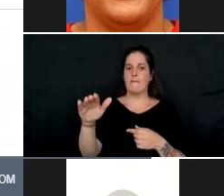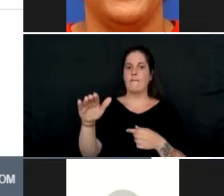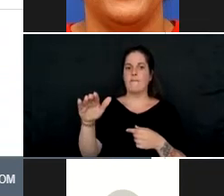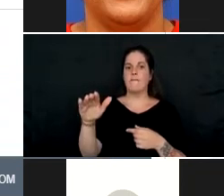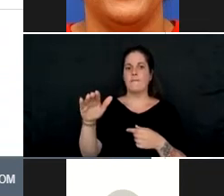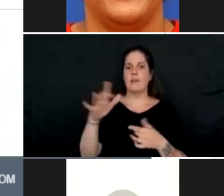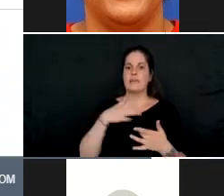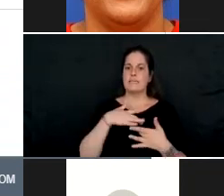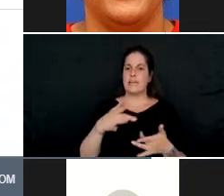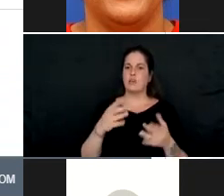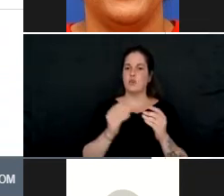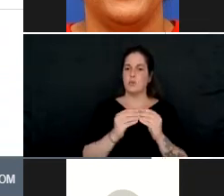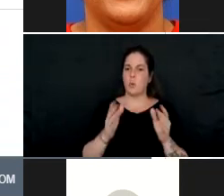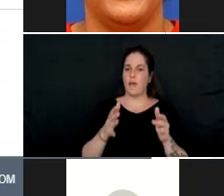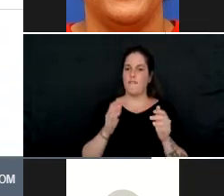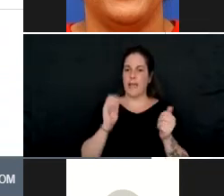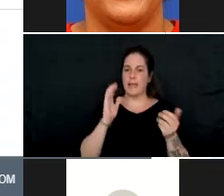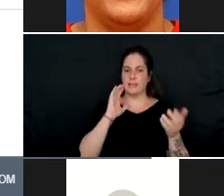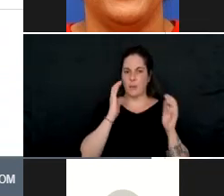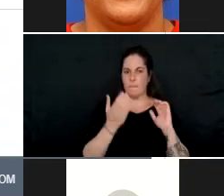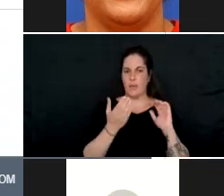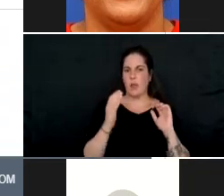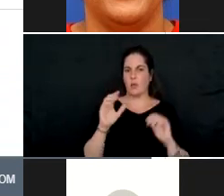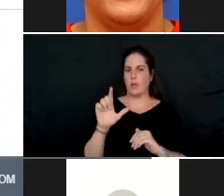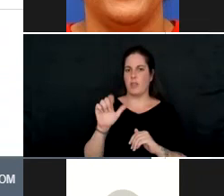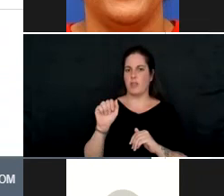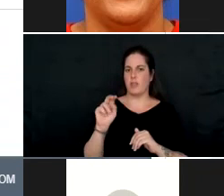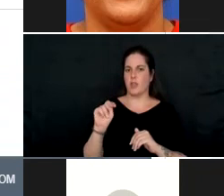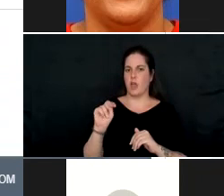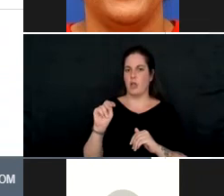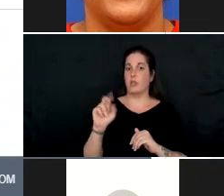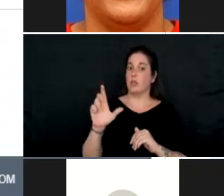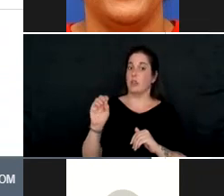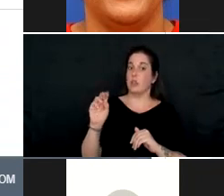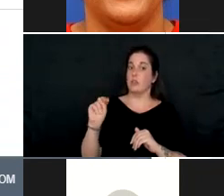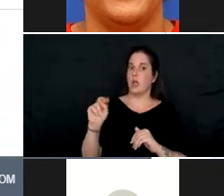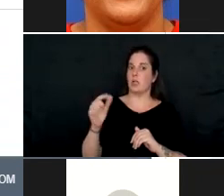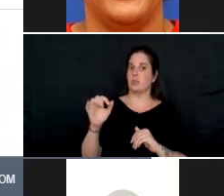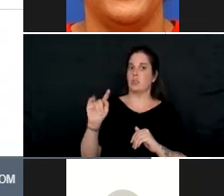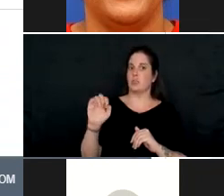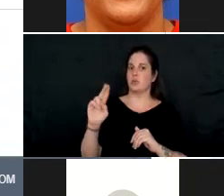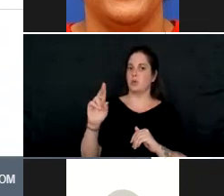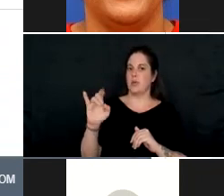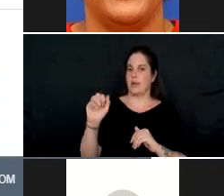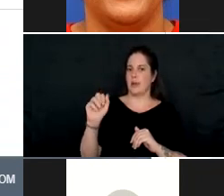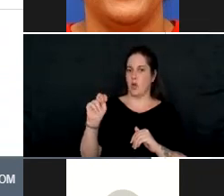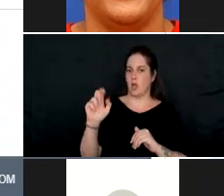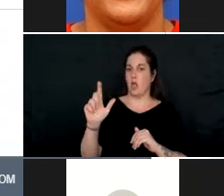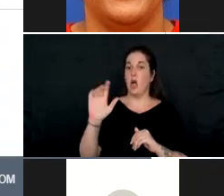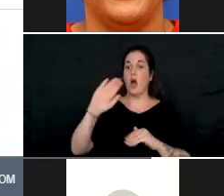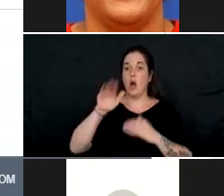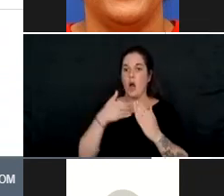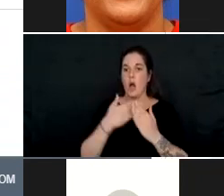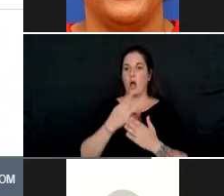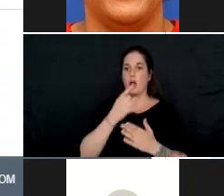faster than longitudinal waves, which I'll talk about in a moment, because all light waves are transverse waves,